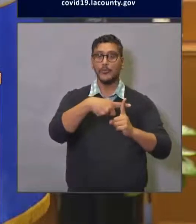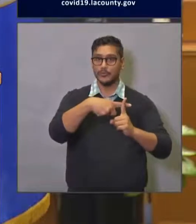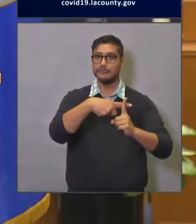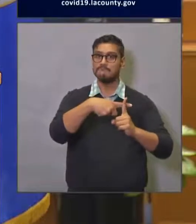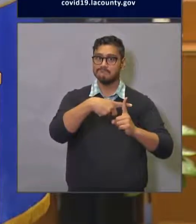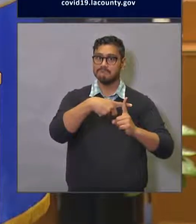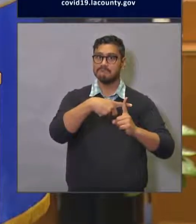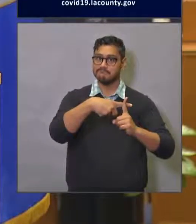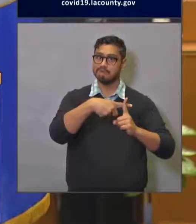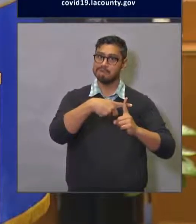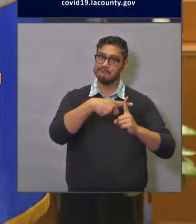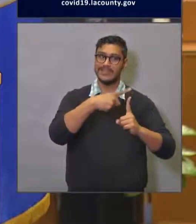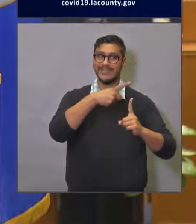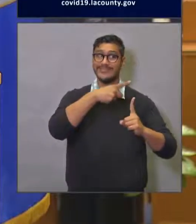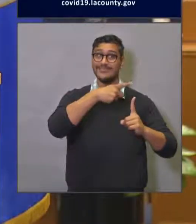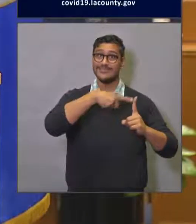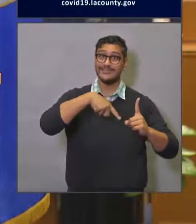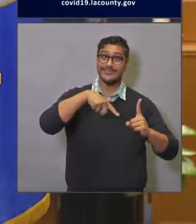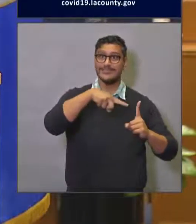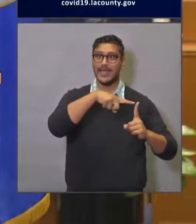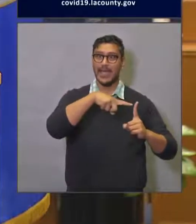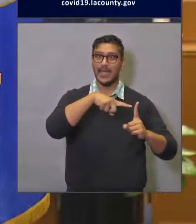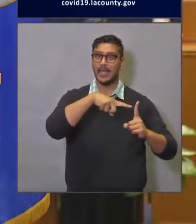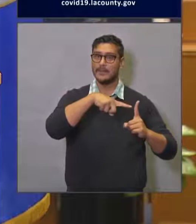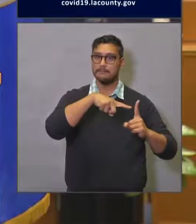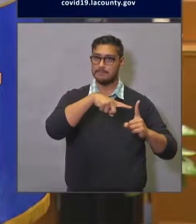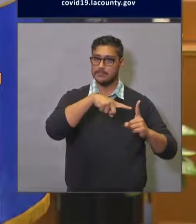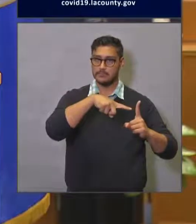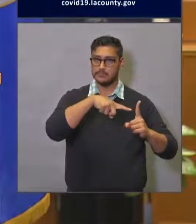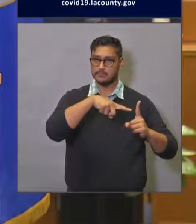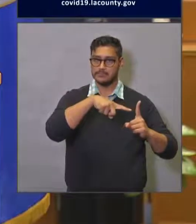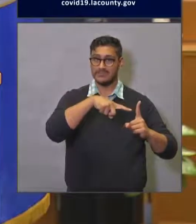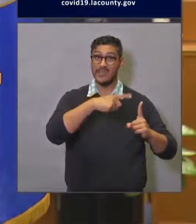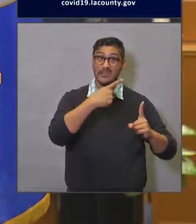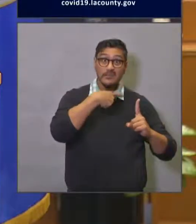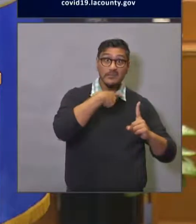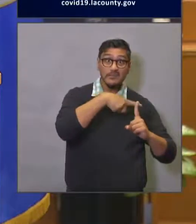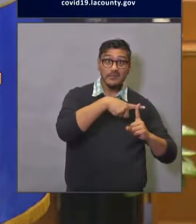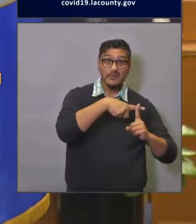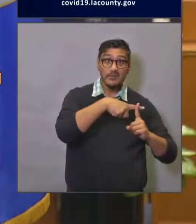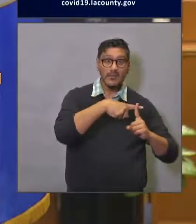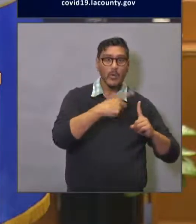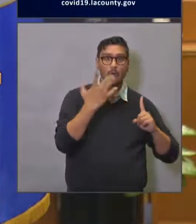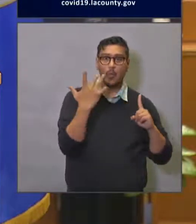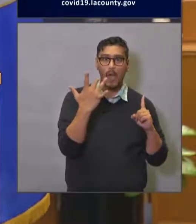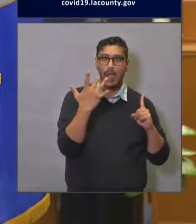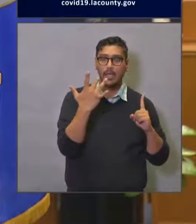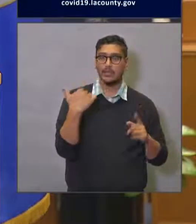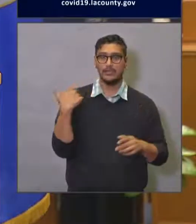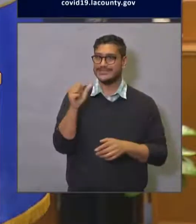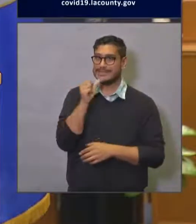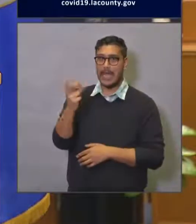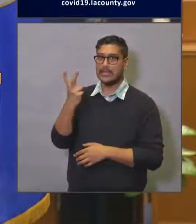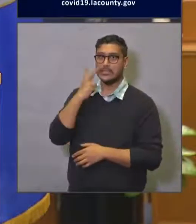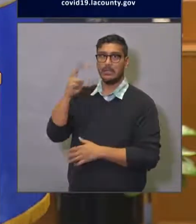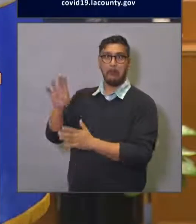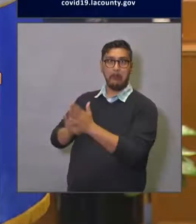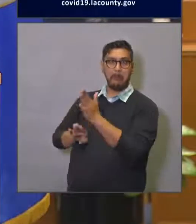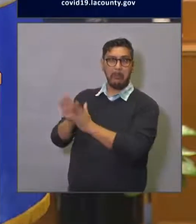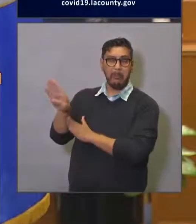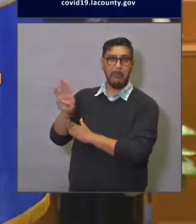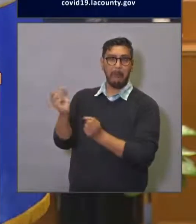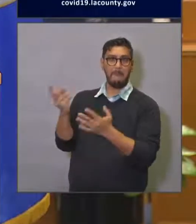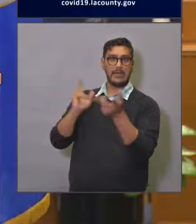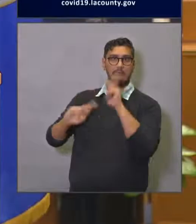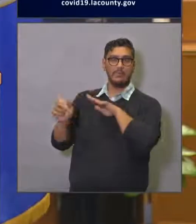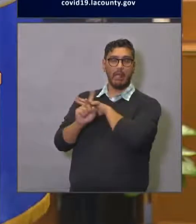this point of us seeing huge increases. I mean, you just have to look around the country to note how hard we all have to